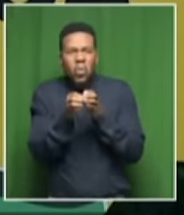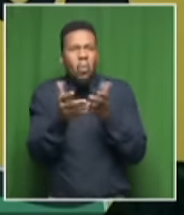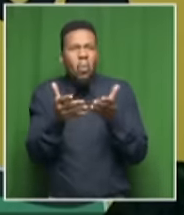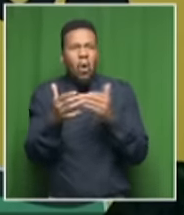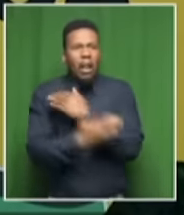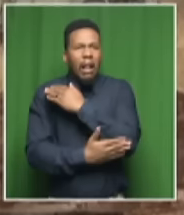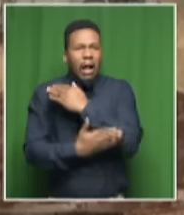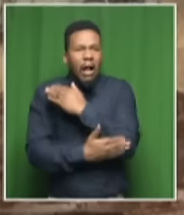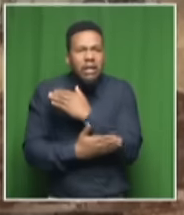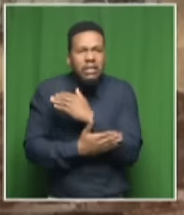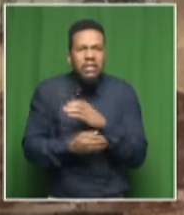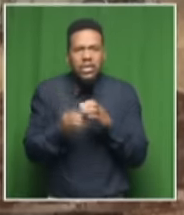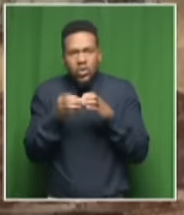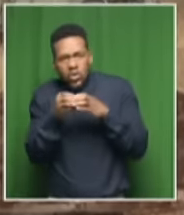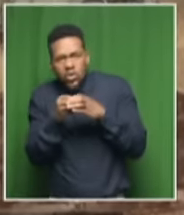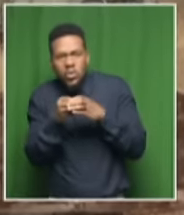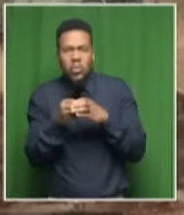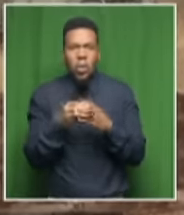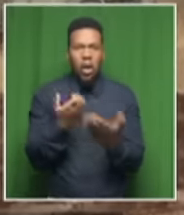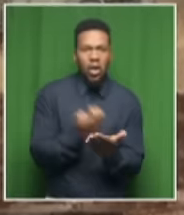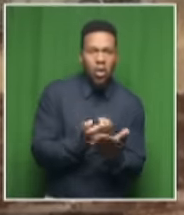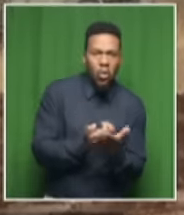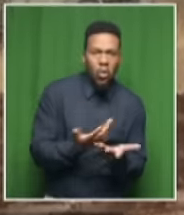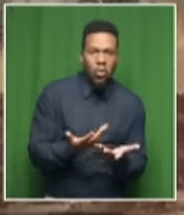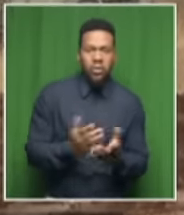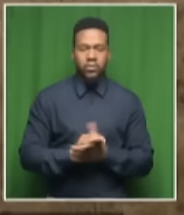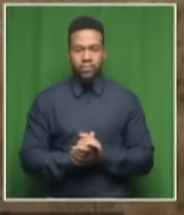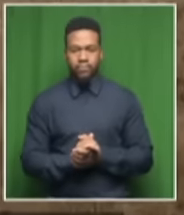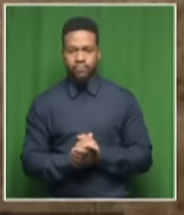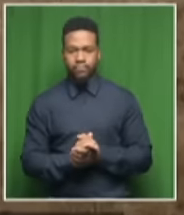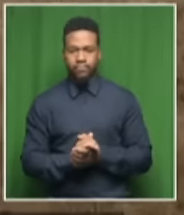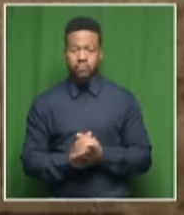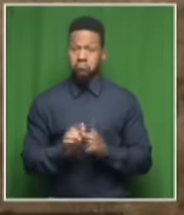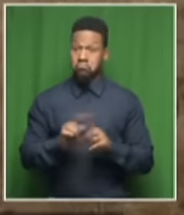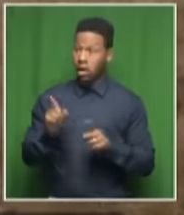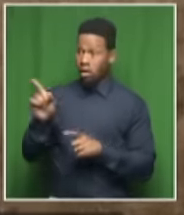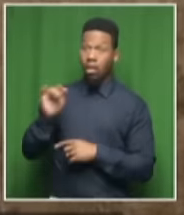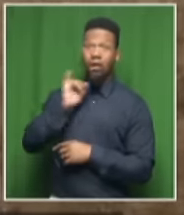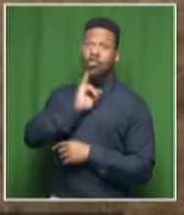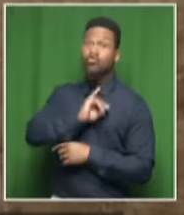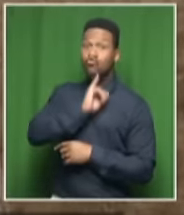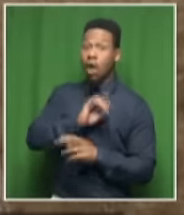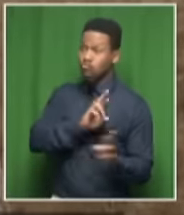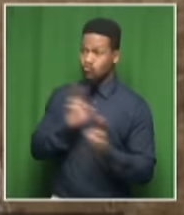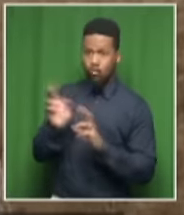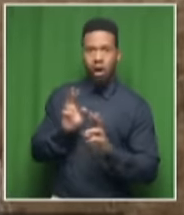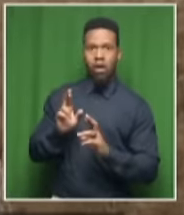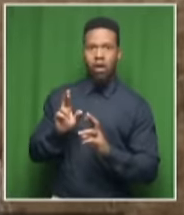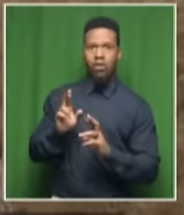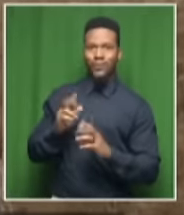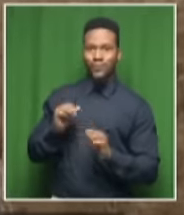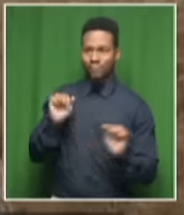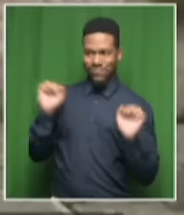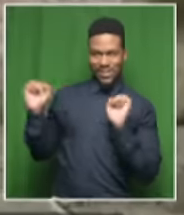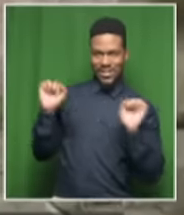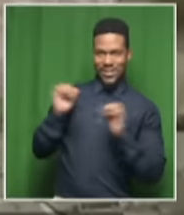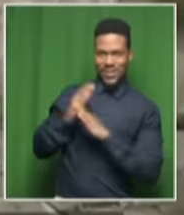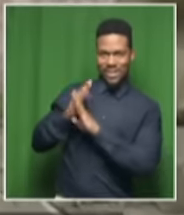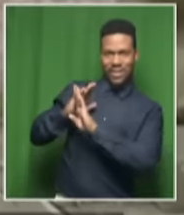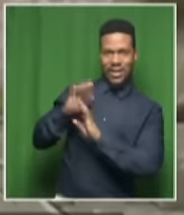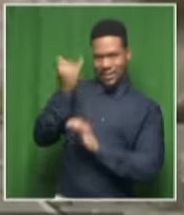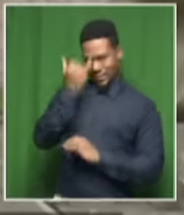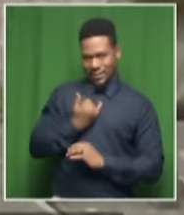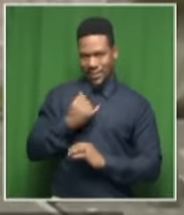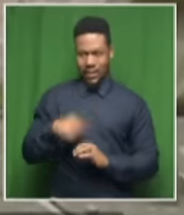small economy. But Israeli leaders say they are ready to defend themselves at The Hague, and that their plan is to